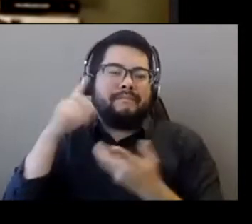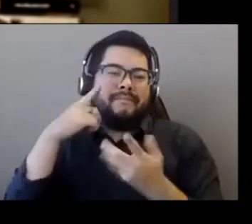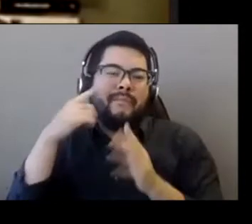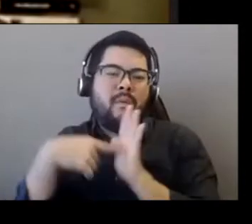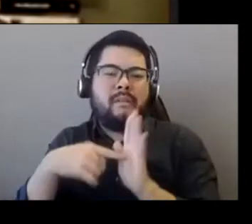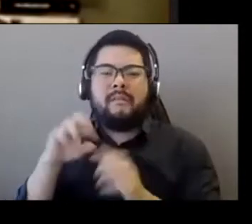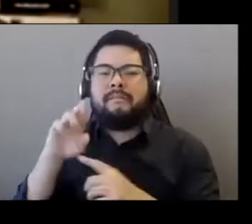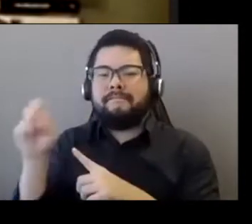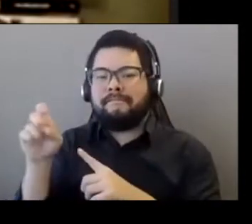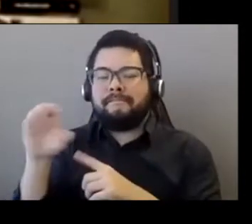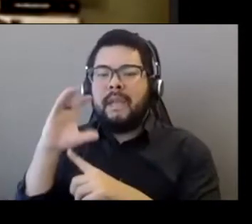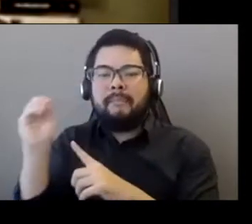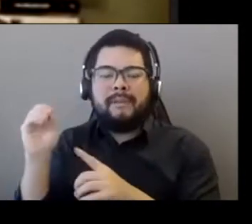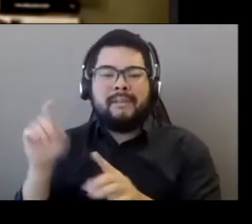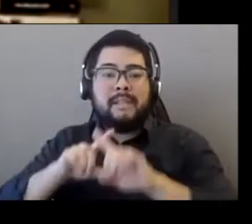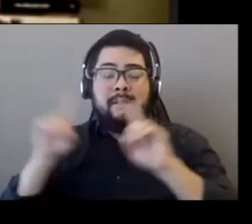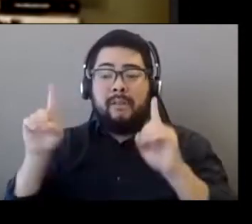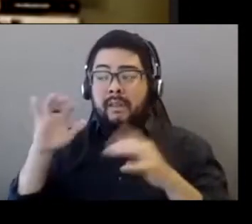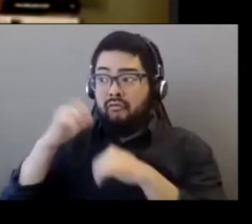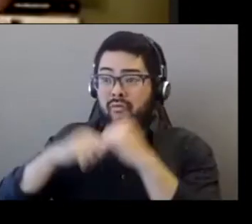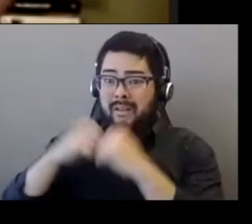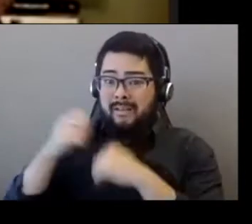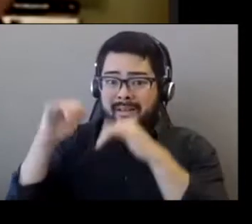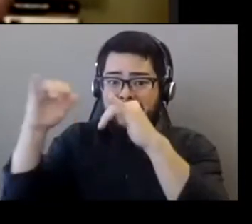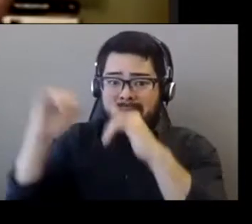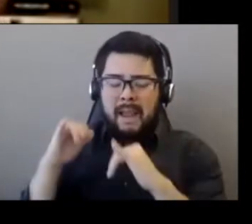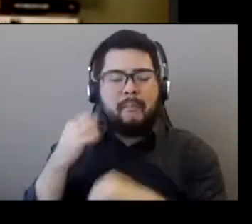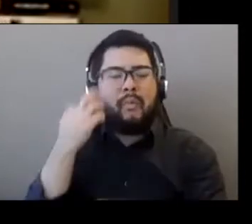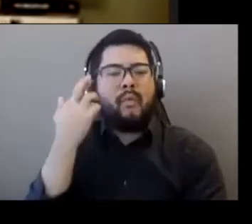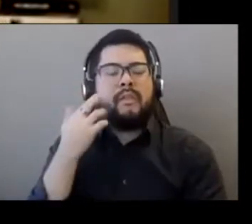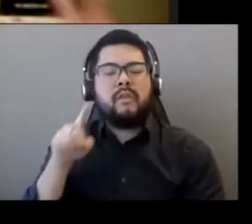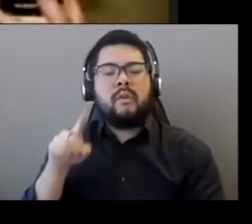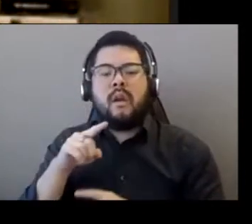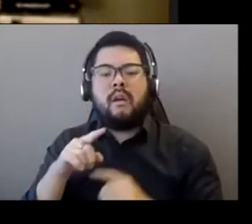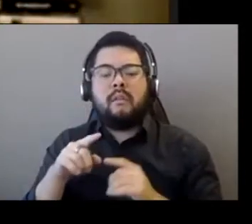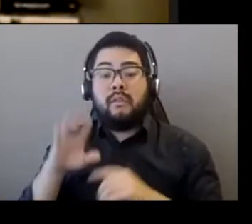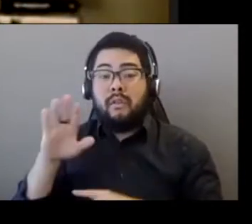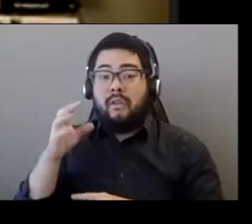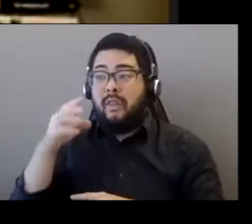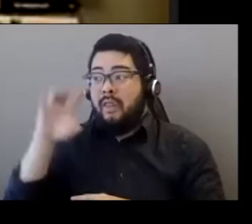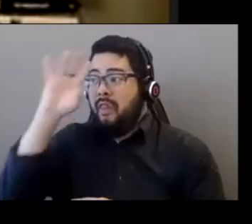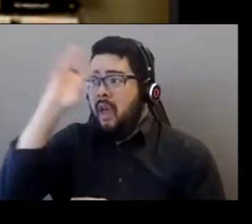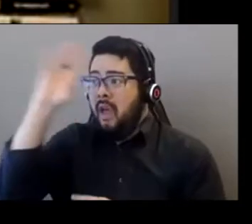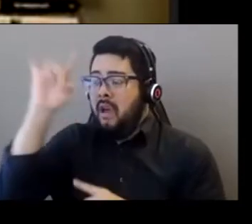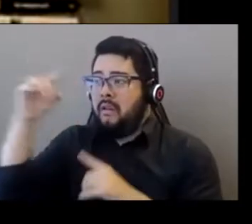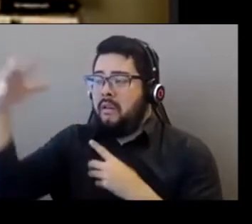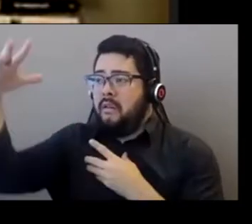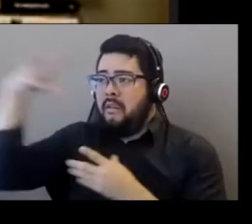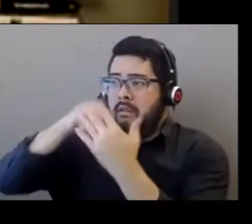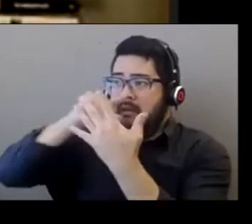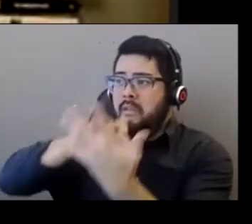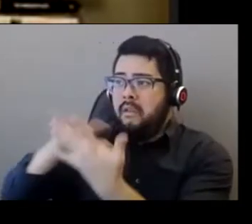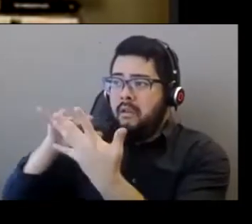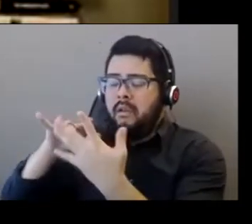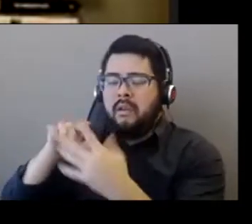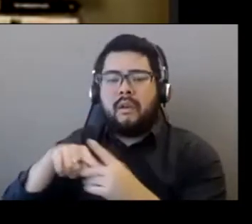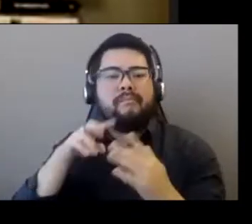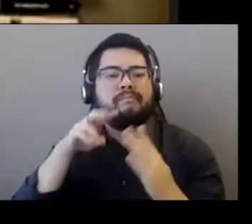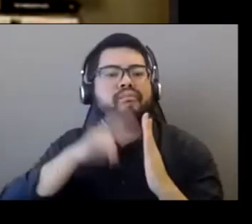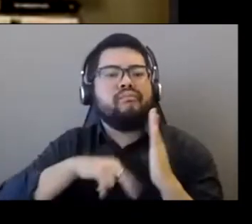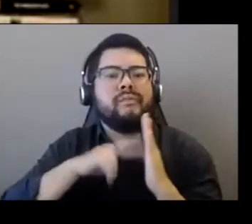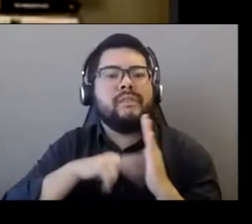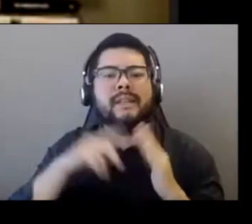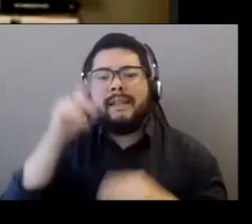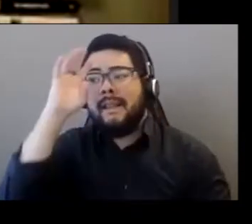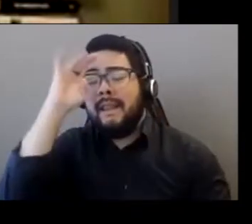the difference. It's structurally the same thing. You're developing thought out of your own theories. You're reading theoretical books. You're debating